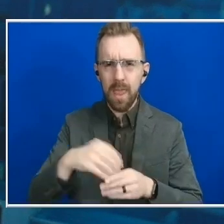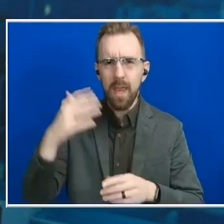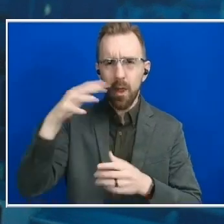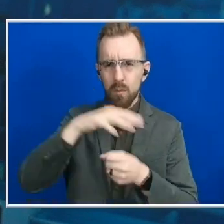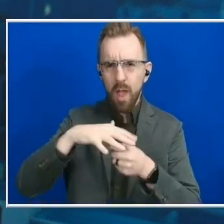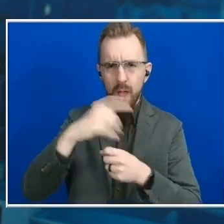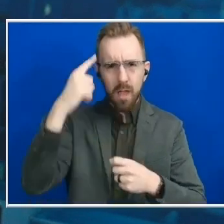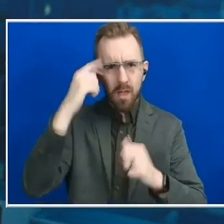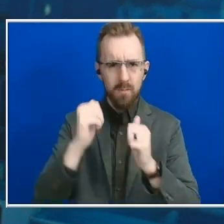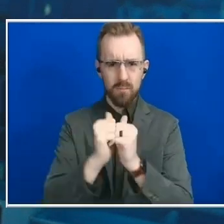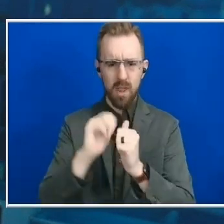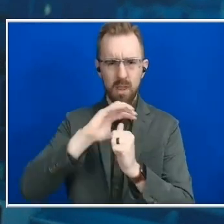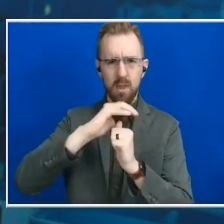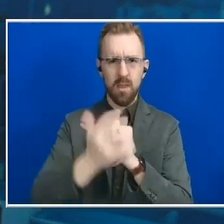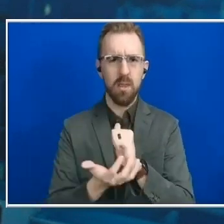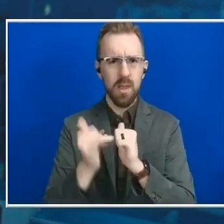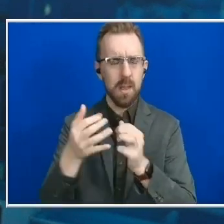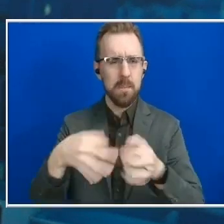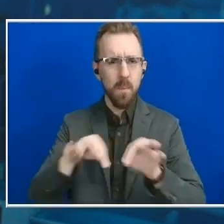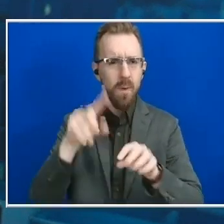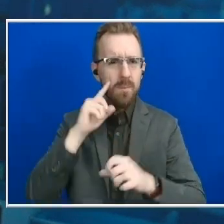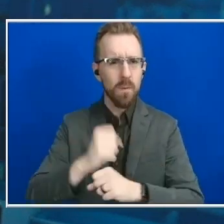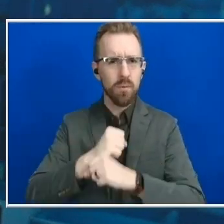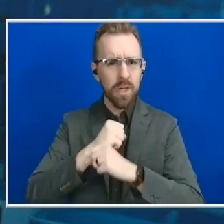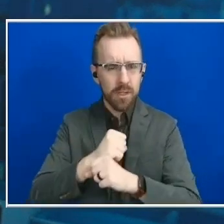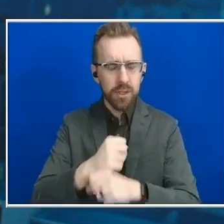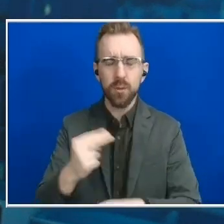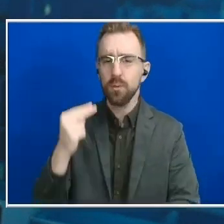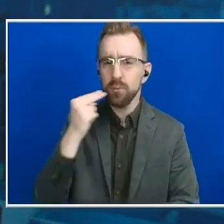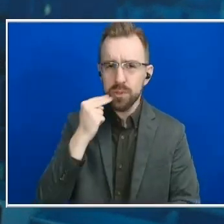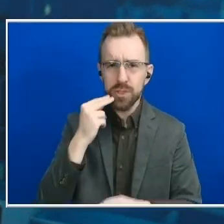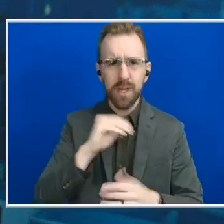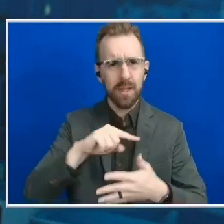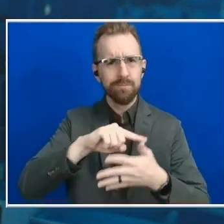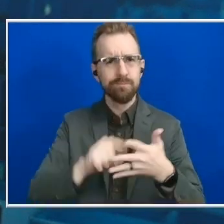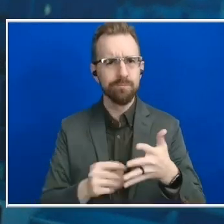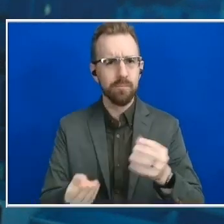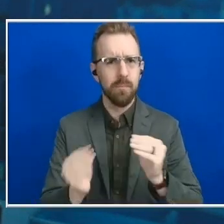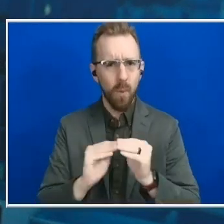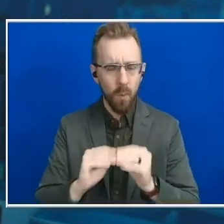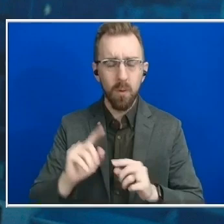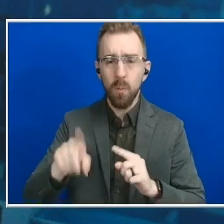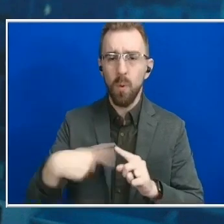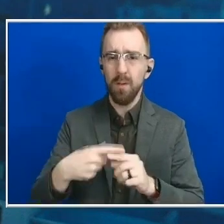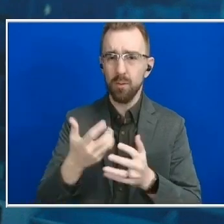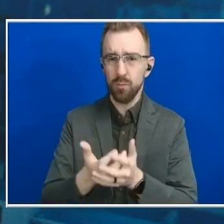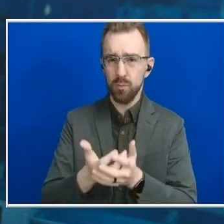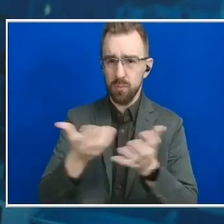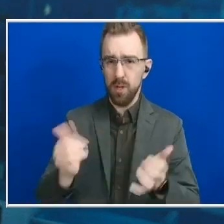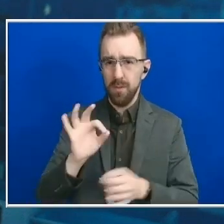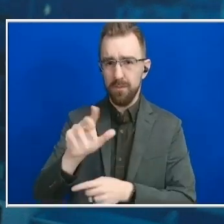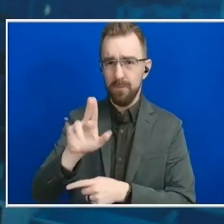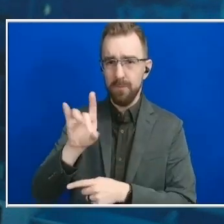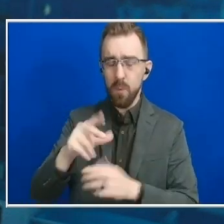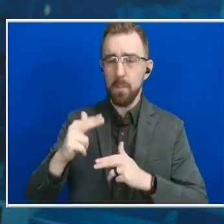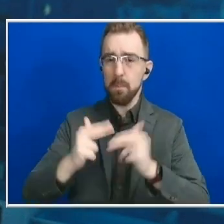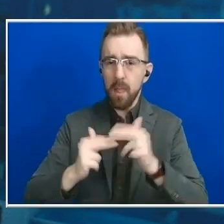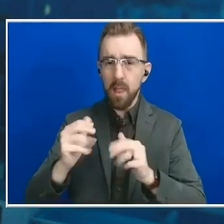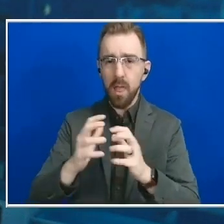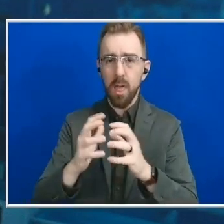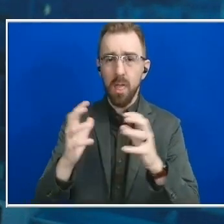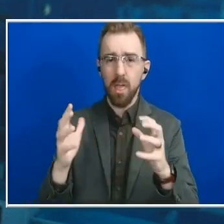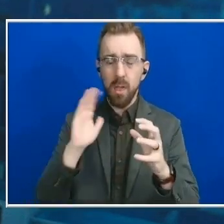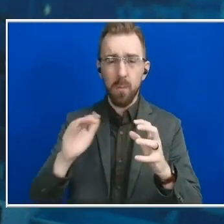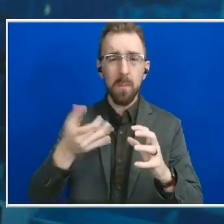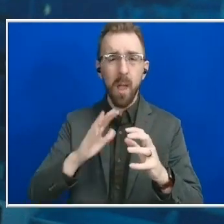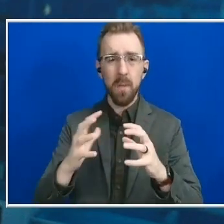incredibly important for protection, nutrition, and more. And when too much of that fluid builds up, it puts pressure on the brain. It